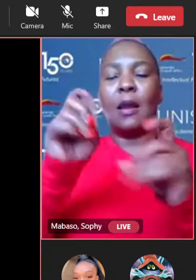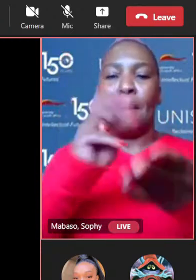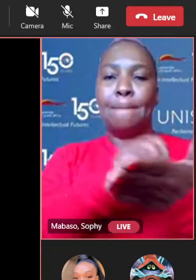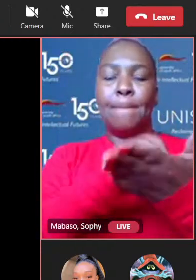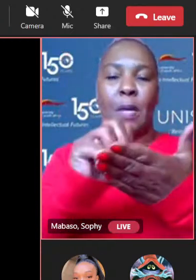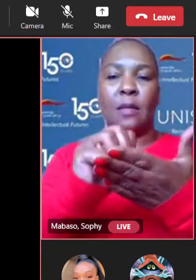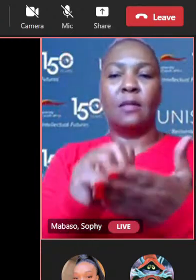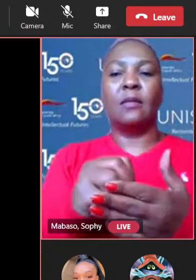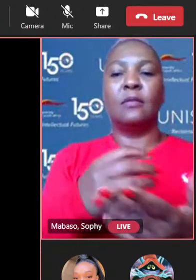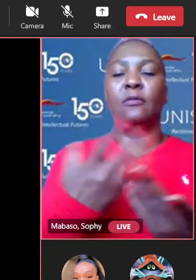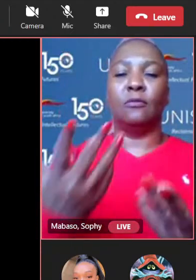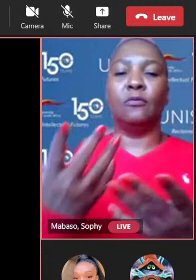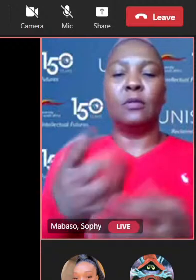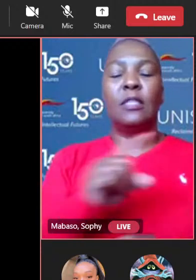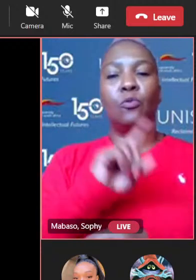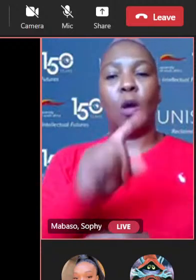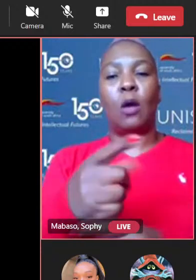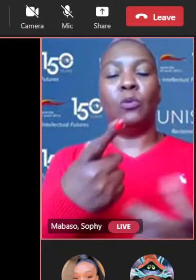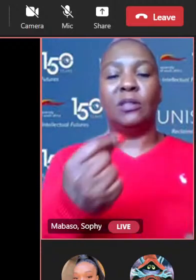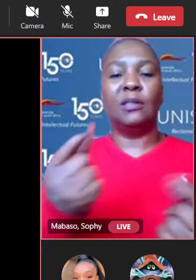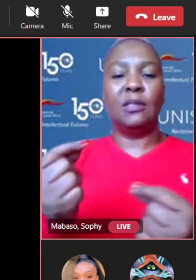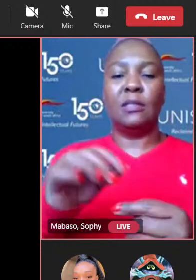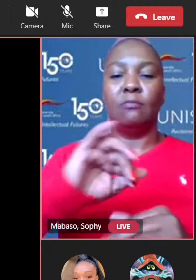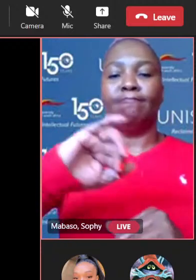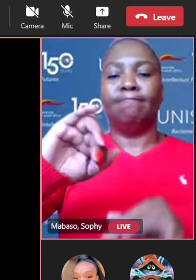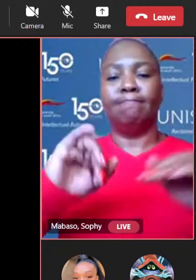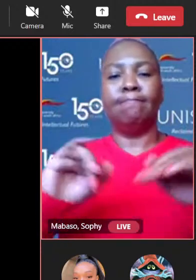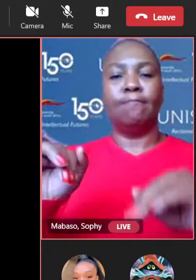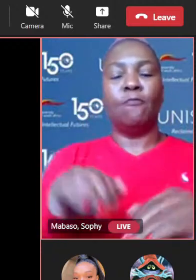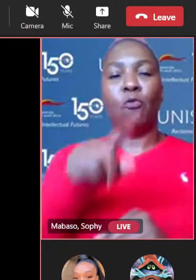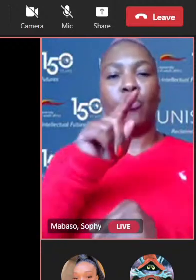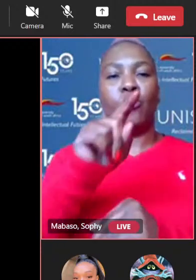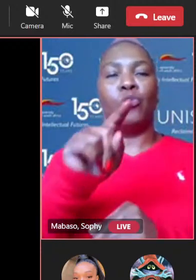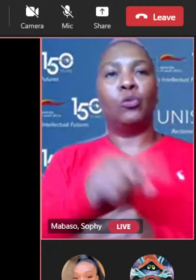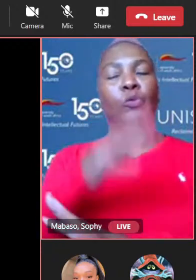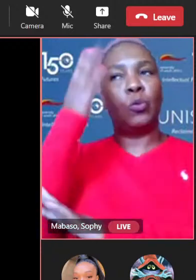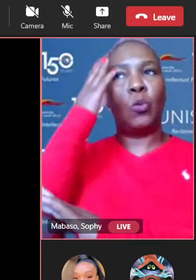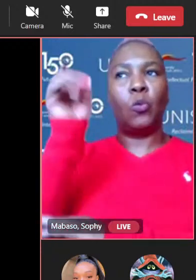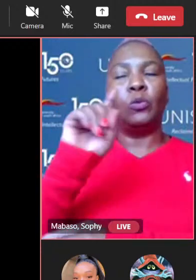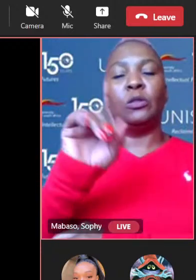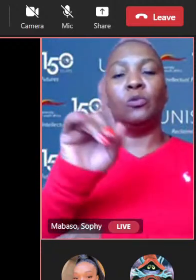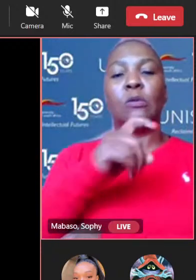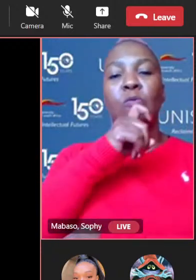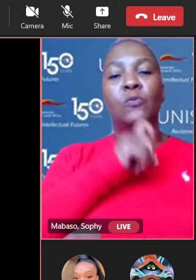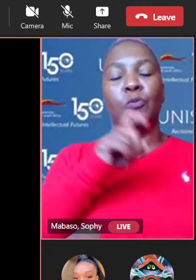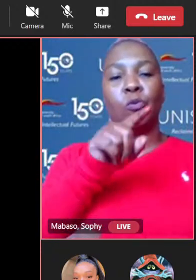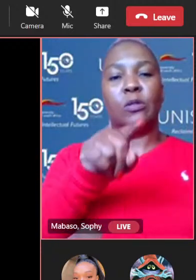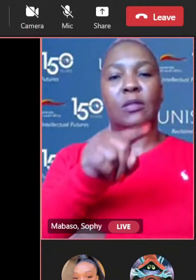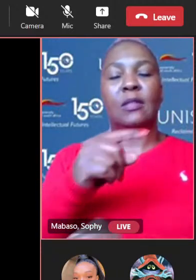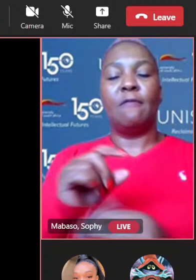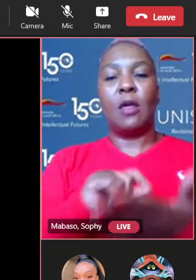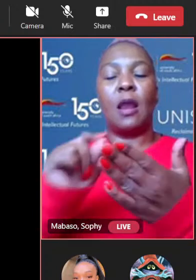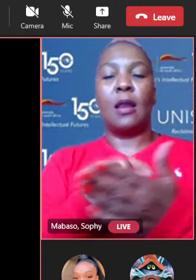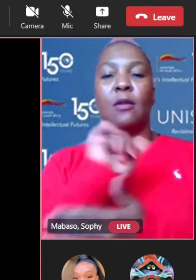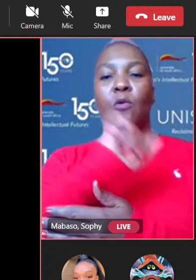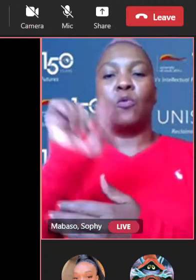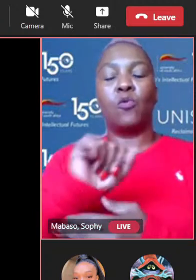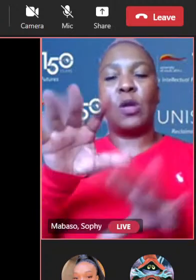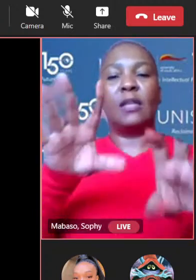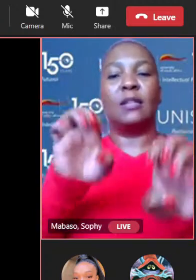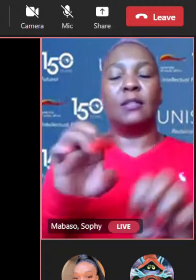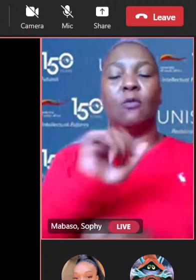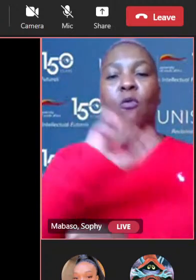have ring-fenced these ones for you to be able to be prioritized when you're writing your exams or during